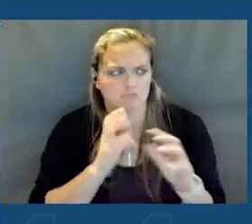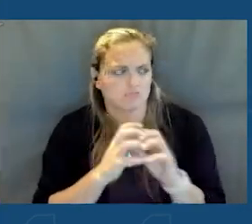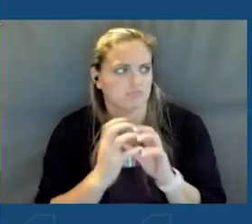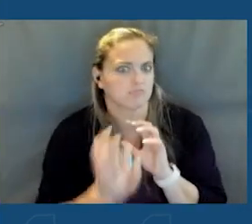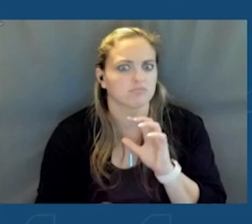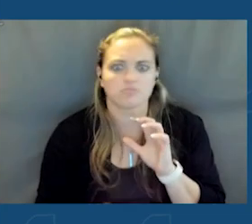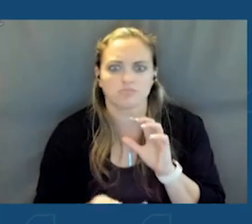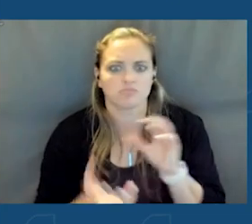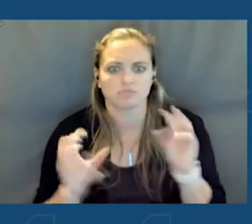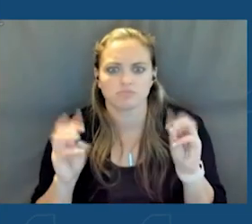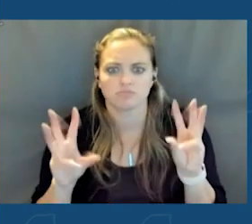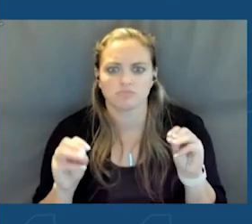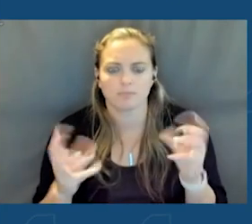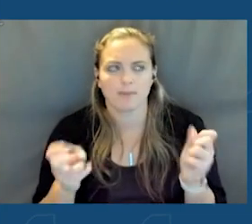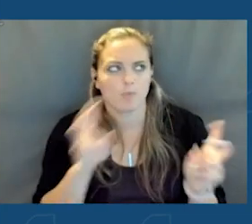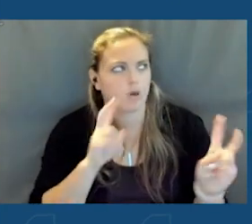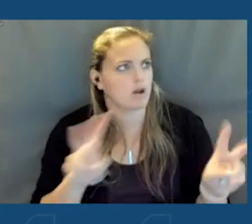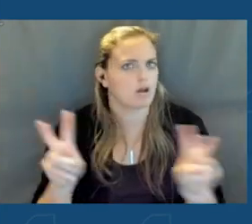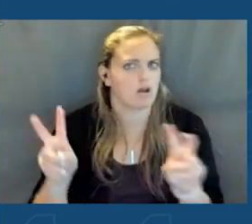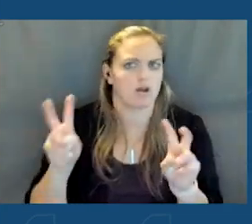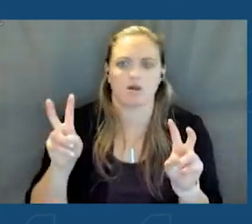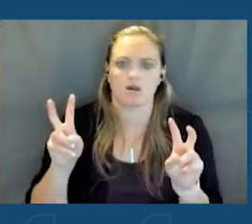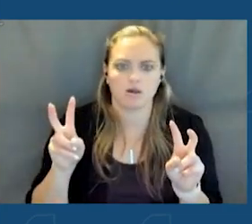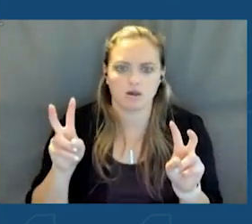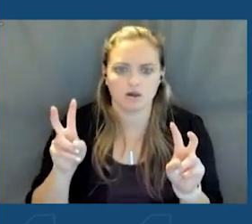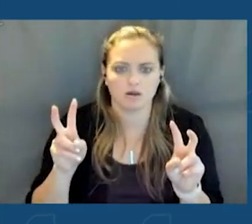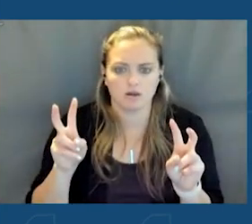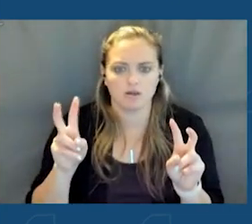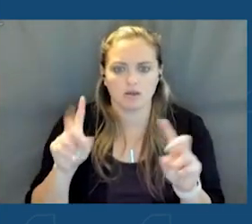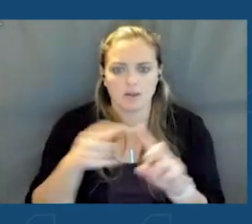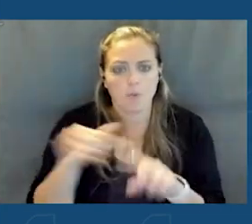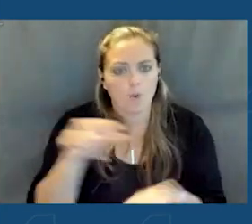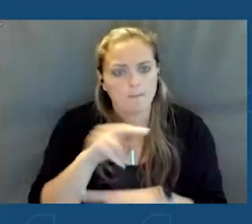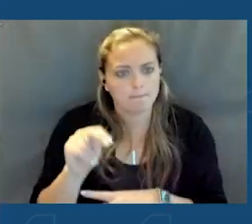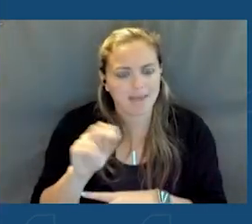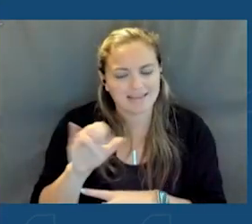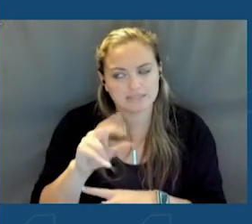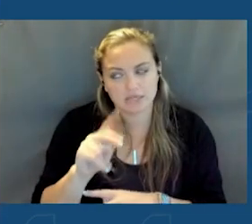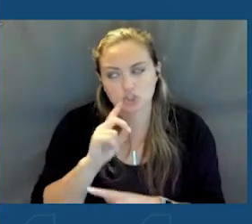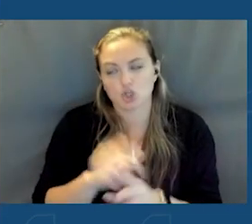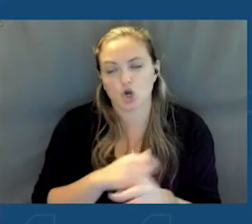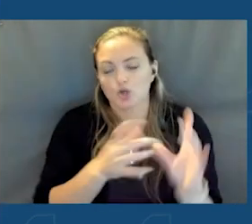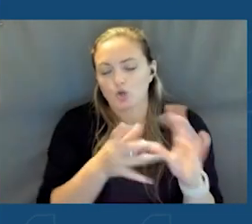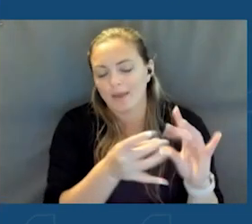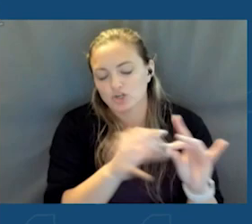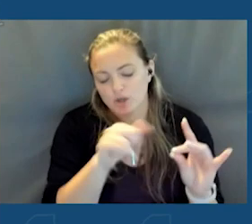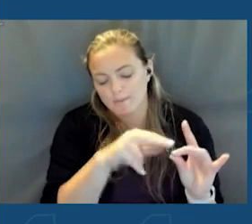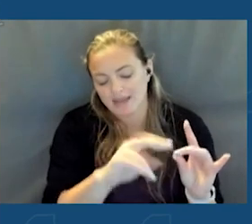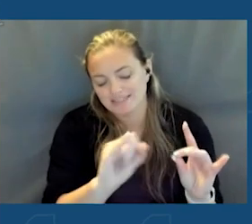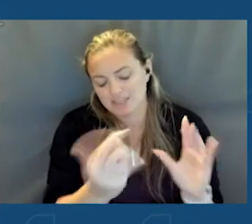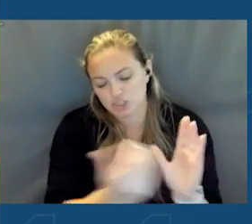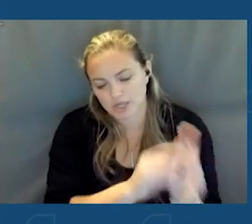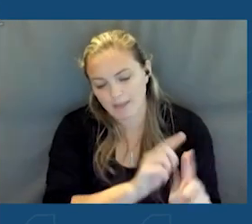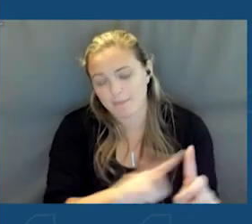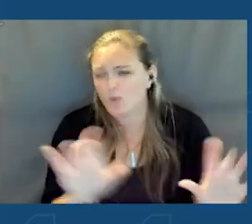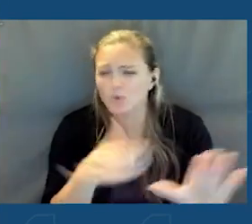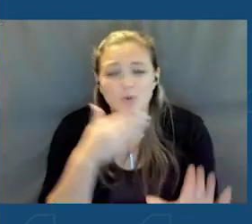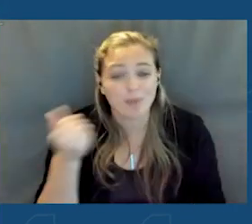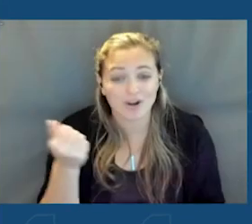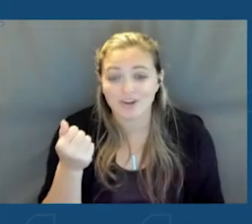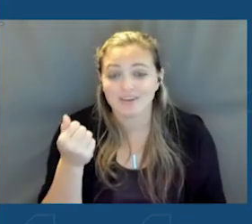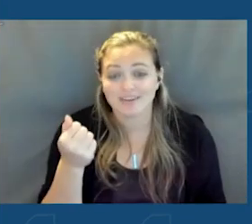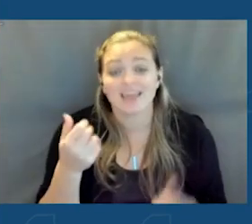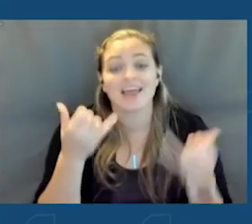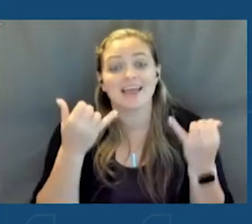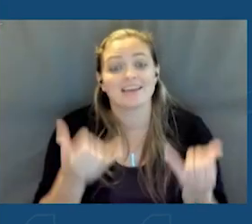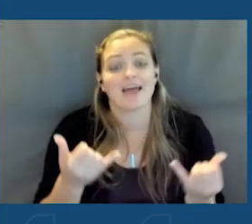mean, people want to look up again. It's kind of when I'm at Penn Station. Sorry to smack on Penn Station again. I was just there. But we're doing it better. Because right now, you go through a